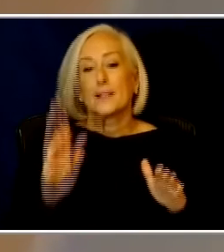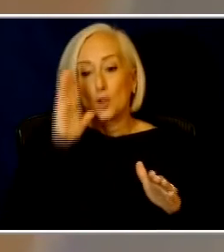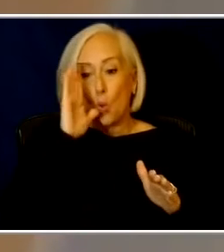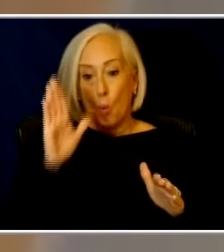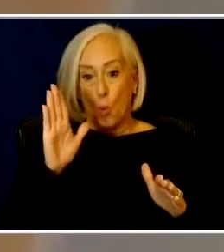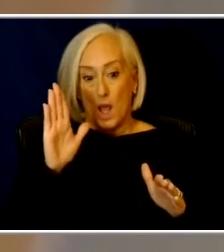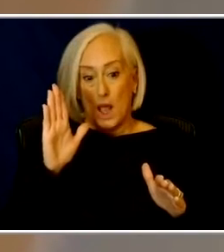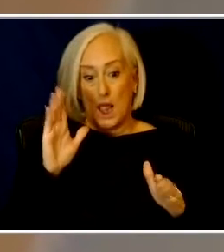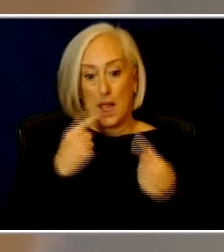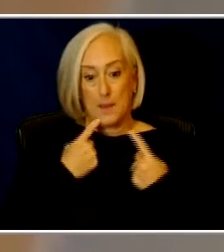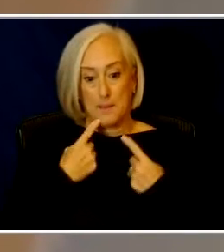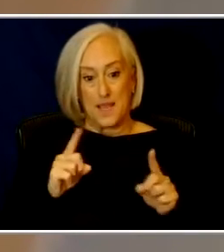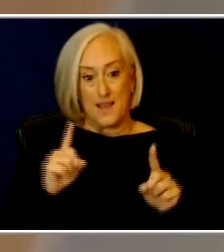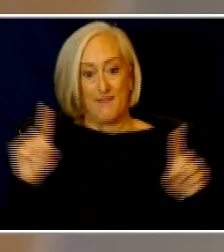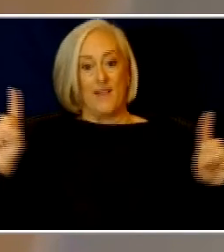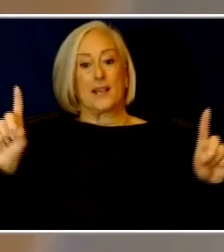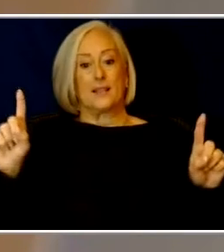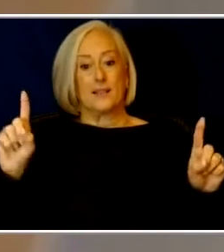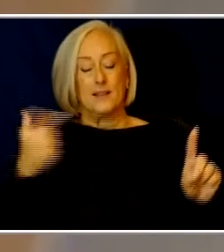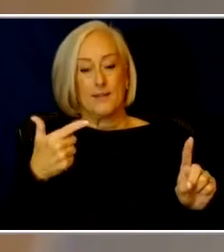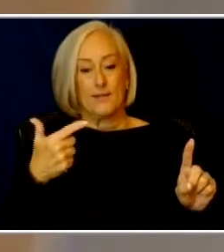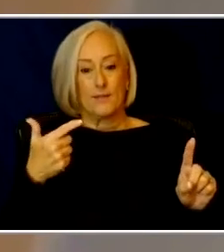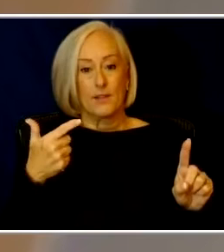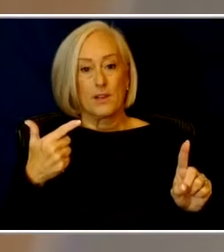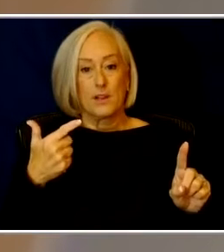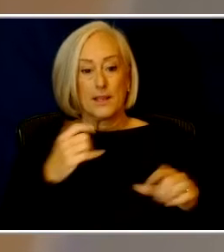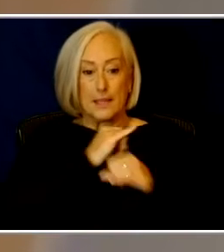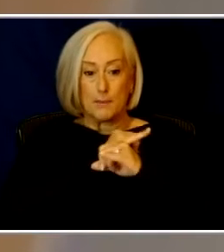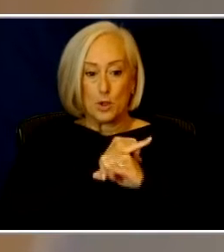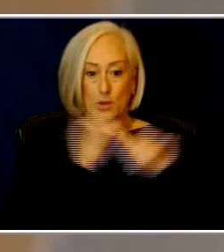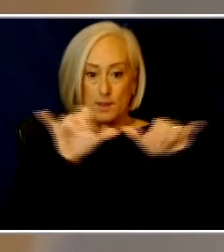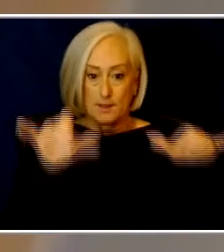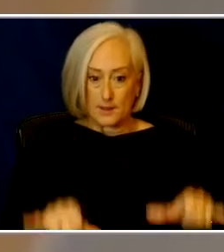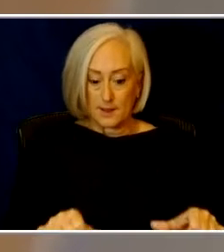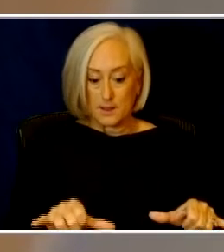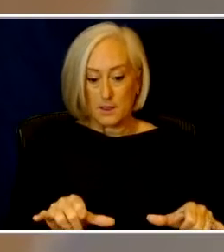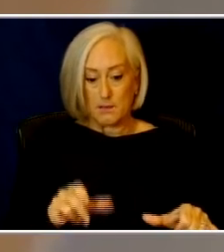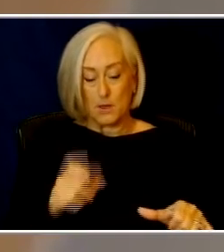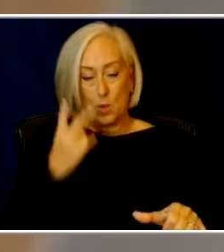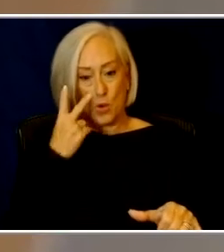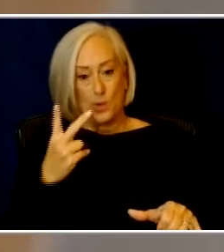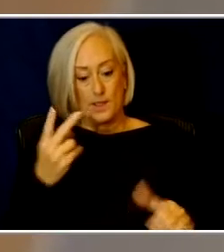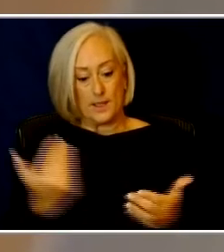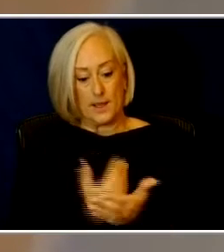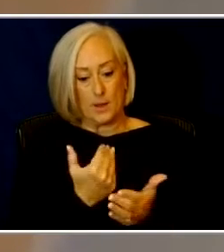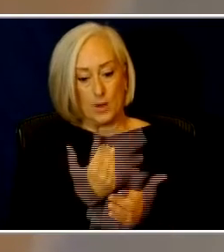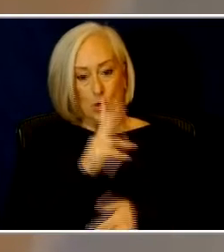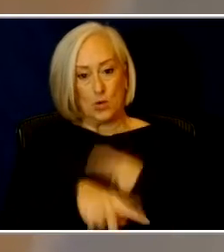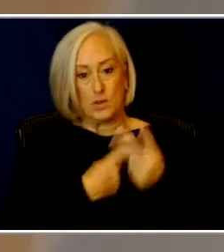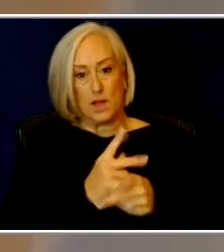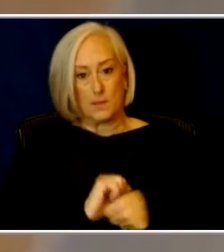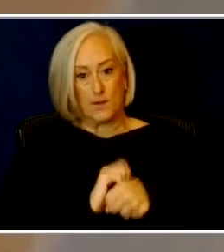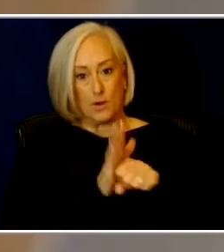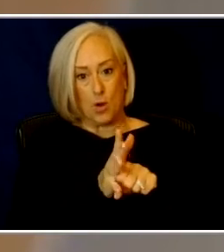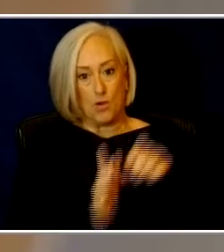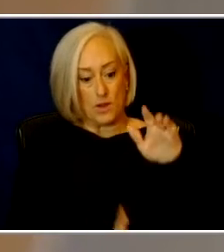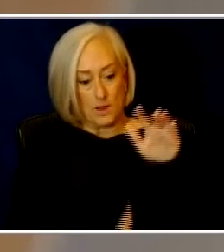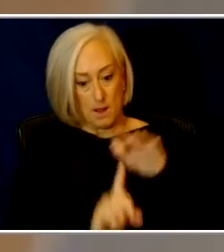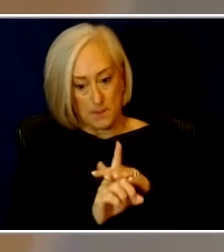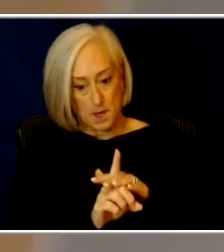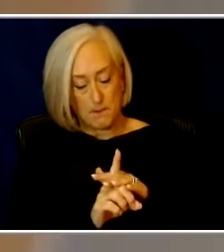this swarm of variants, and how we're going to address that from a vaccine standpoint.